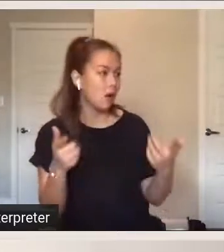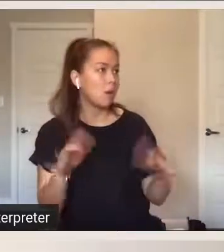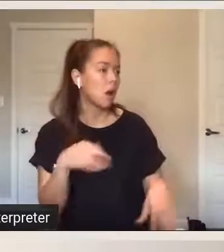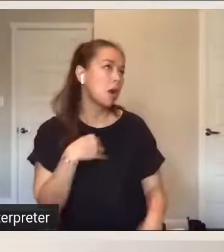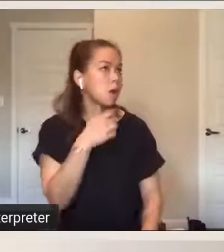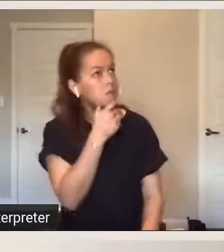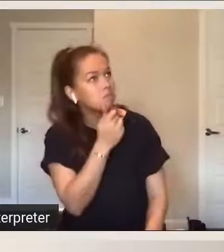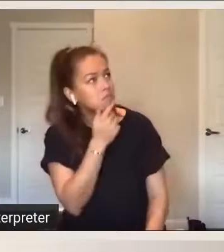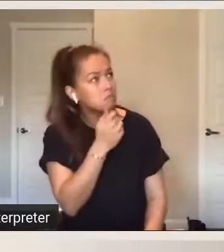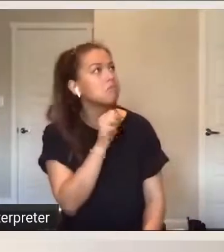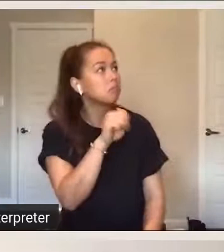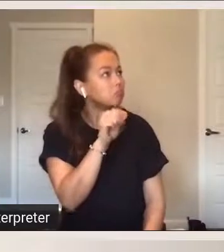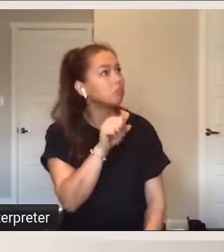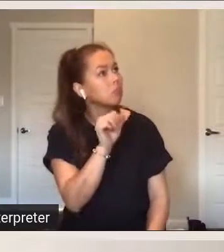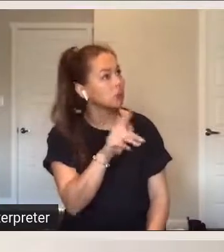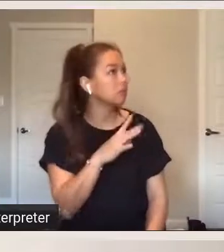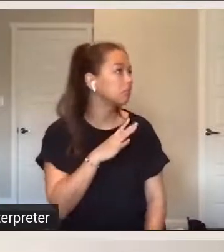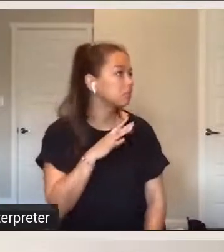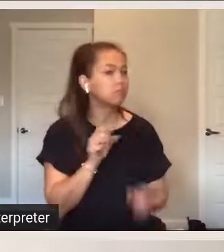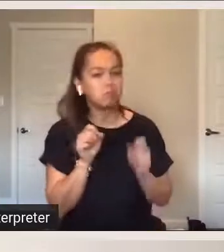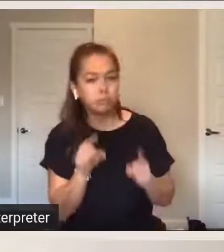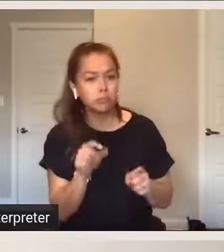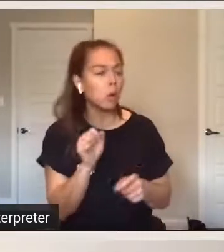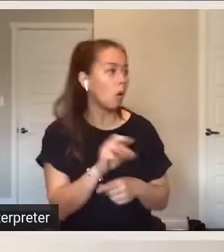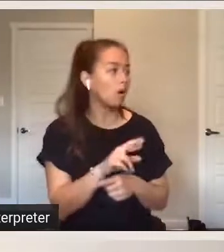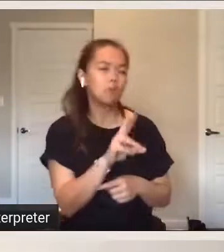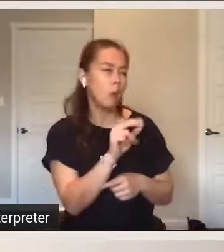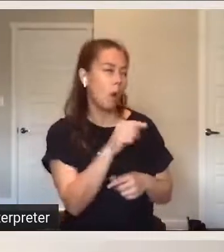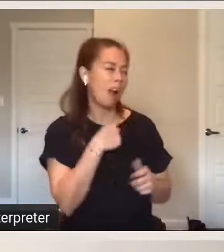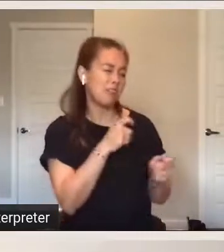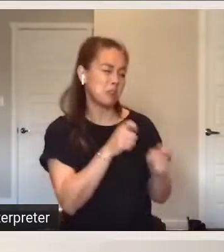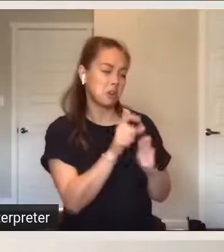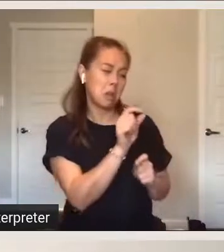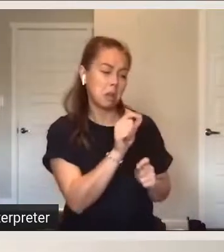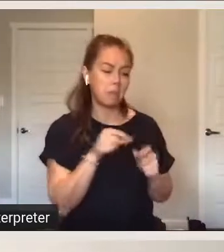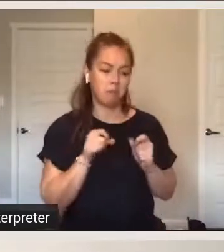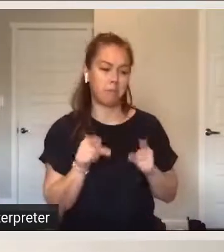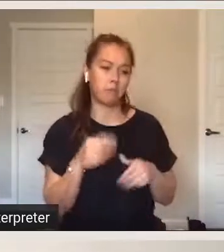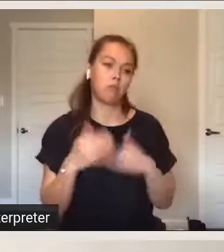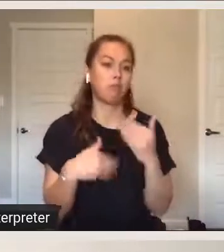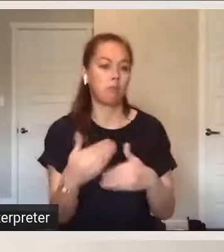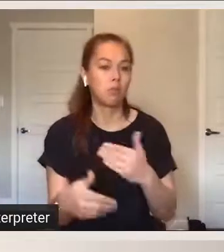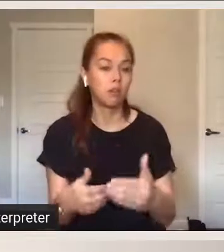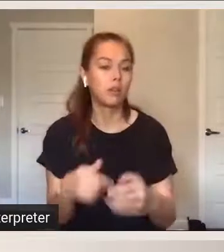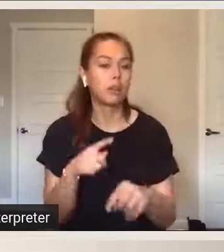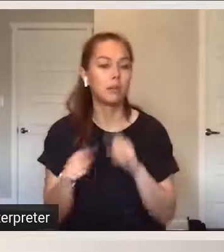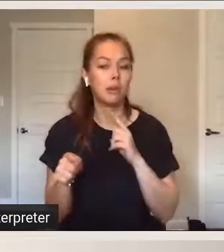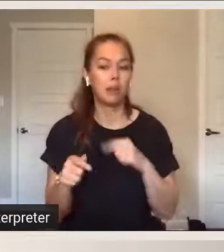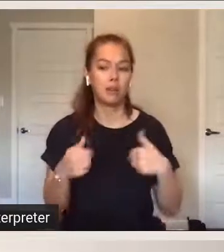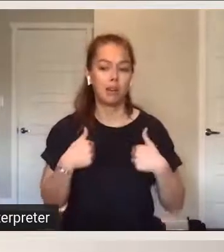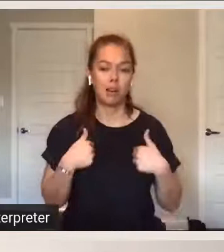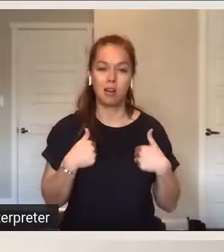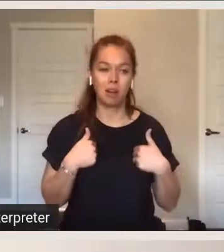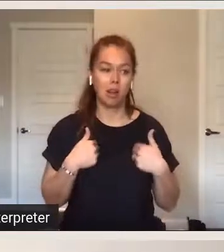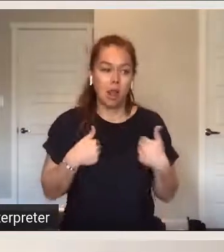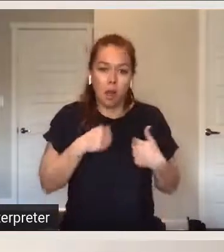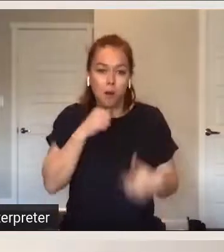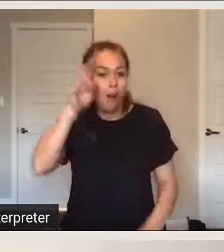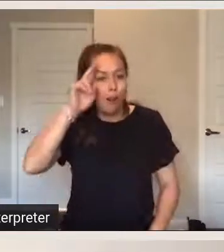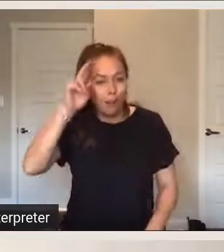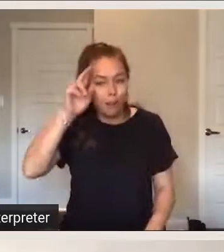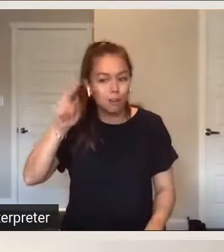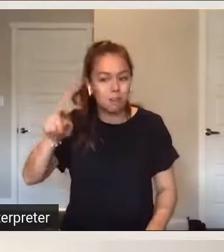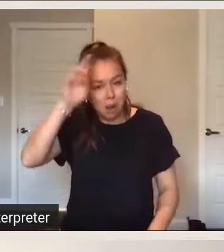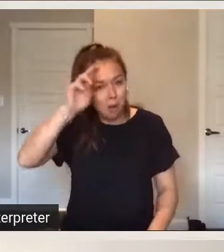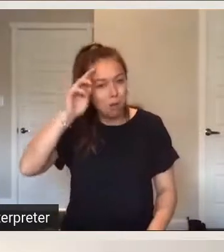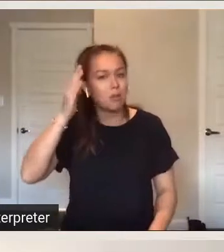way of thinking that obviously I wouldn't know because I'm not that person. And just allowing them to bring their own life experience. And obviously